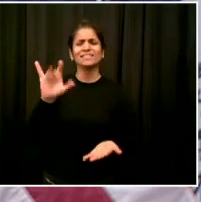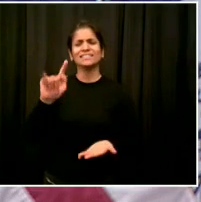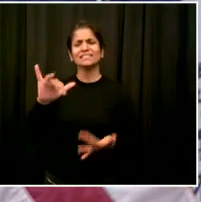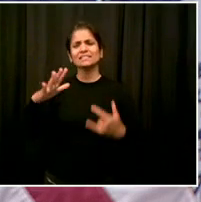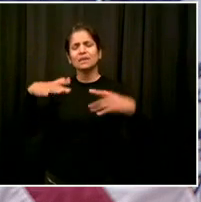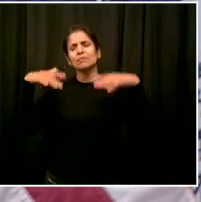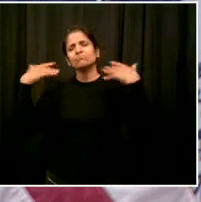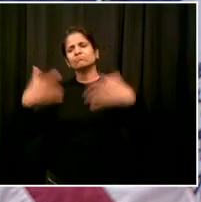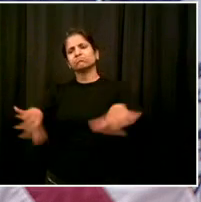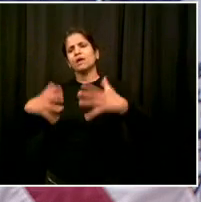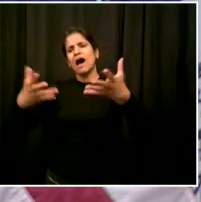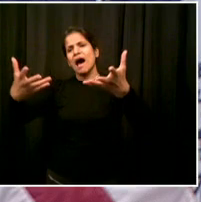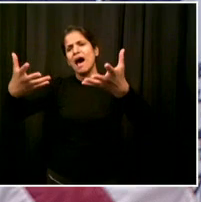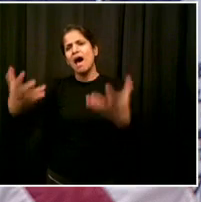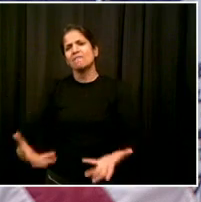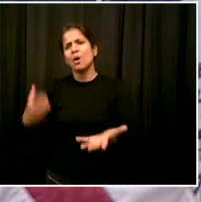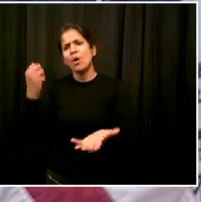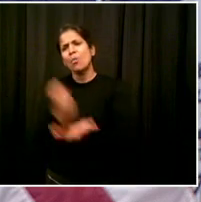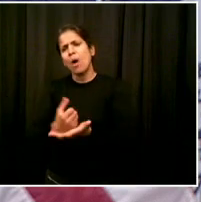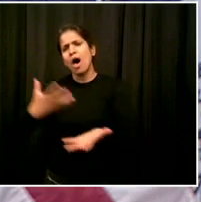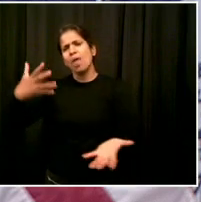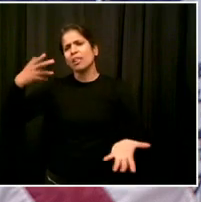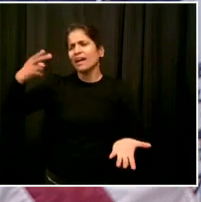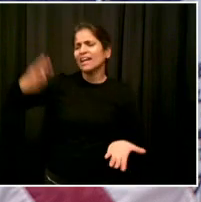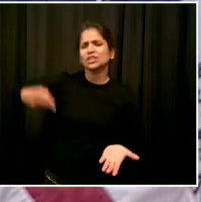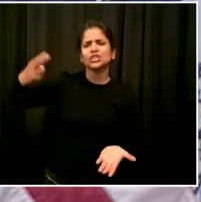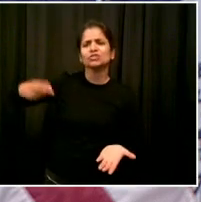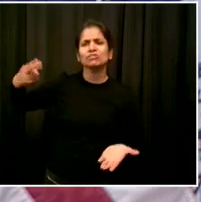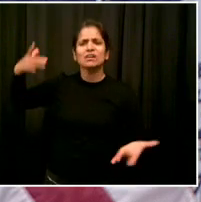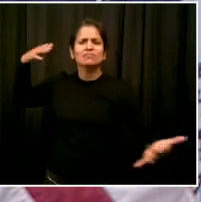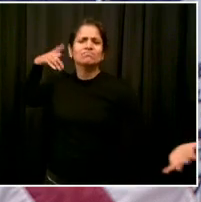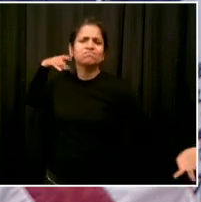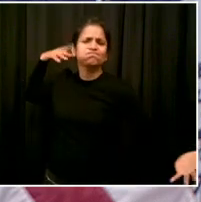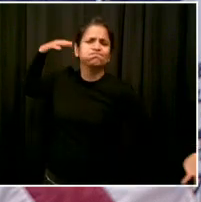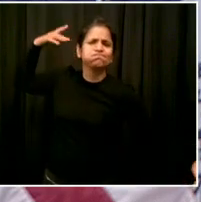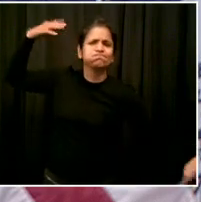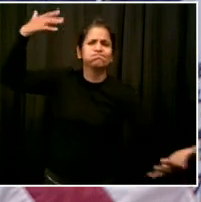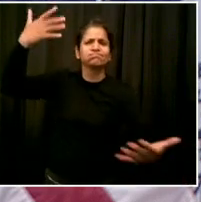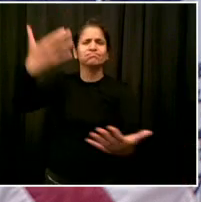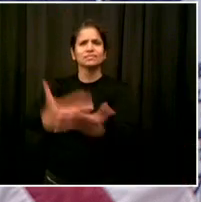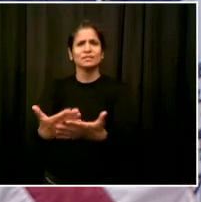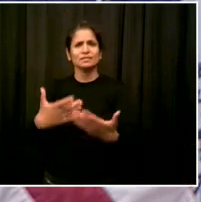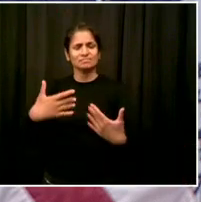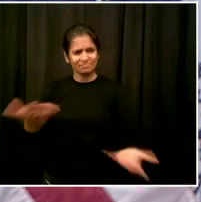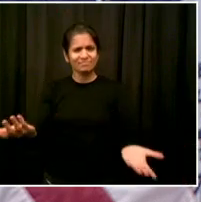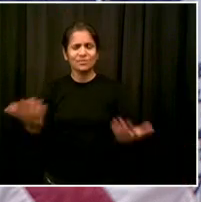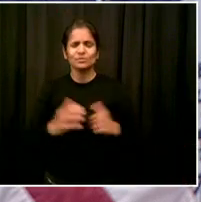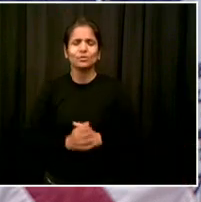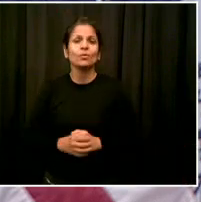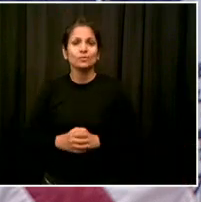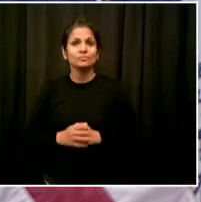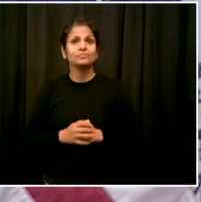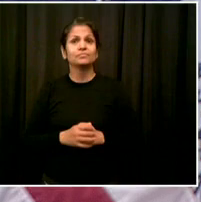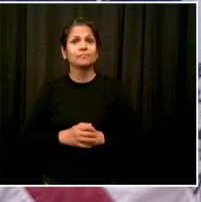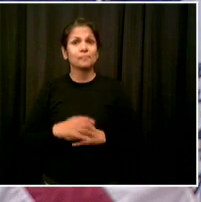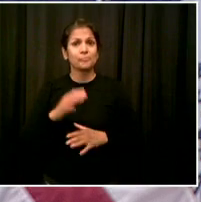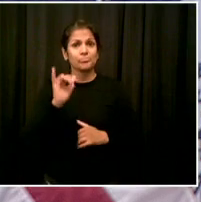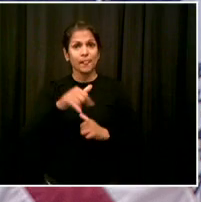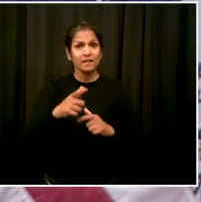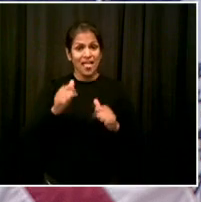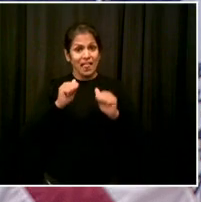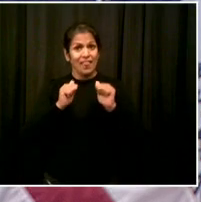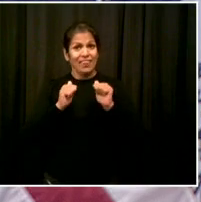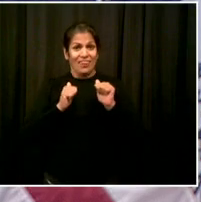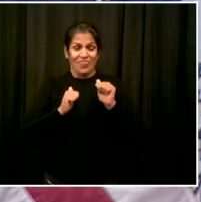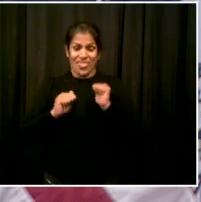through and made the city greater and greater all the time. I am absolutely convinced that will happen here. The theater will come back. The amenities will come back.